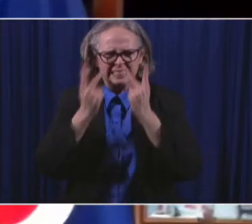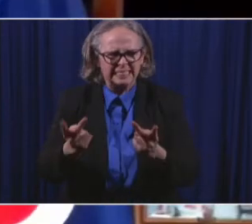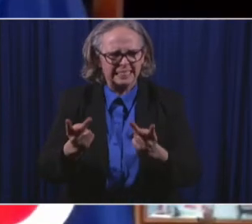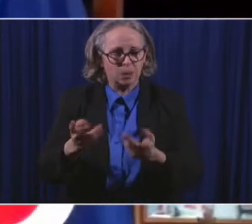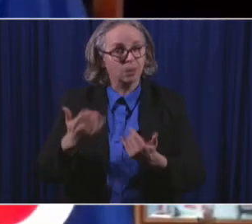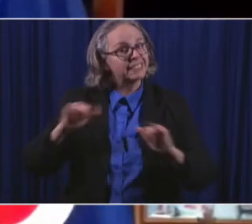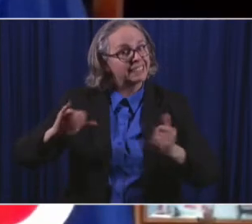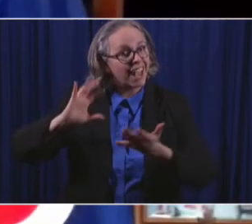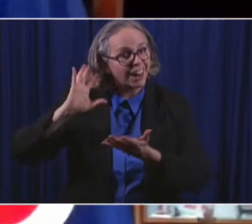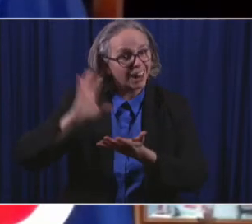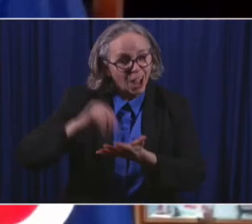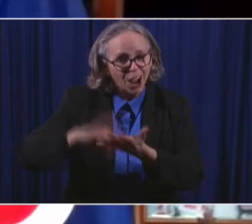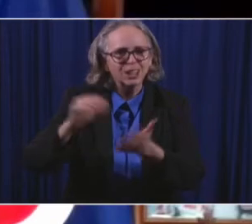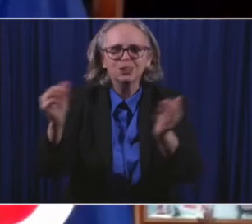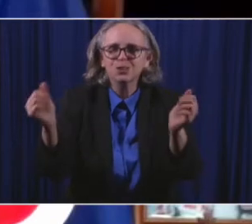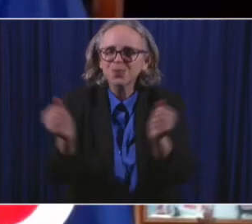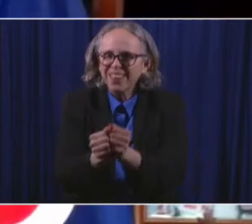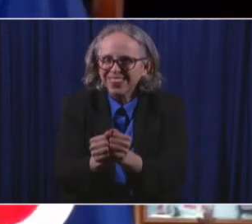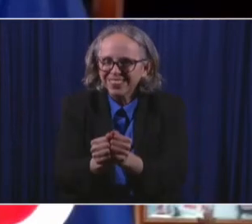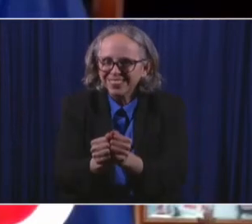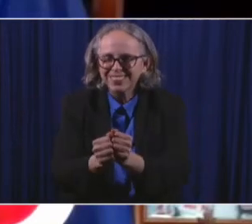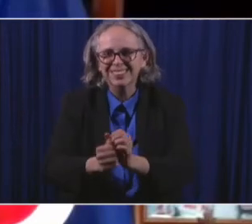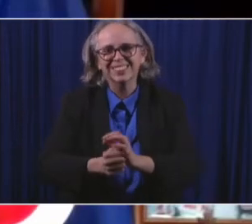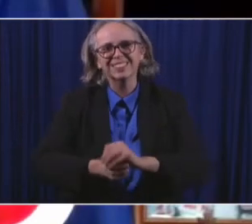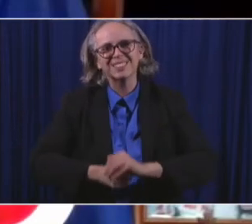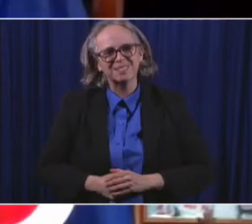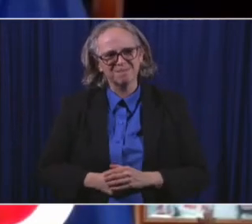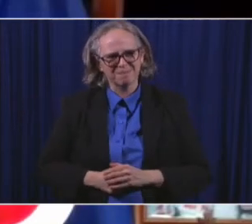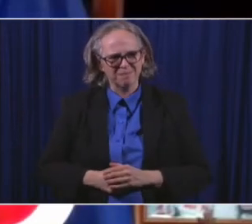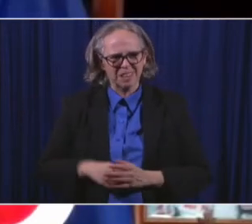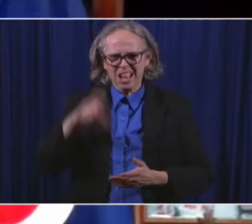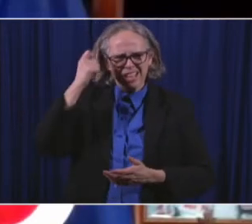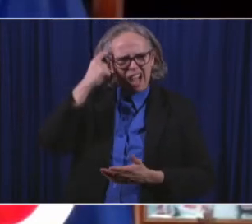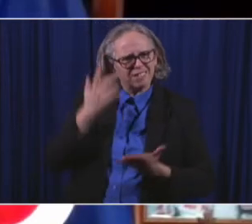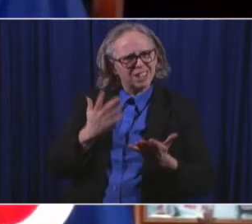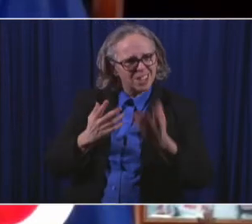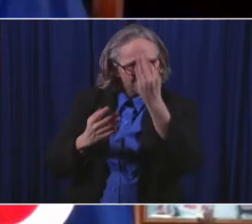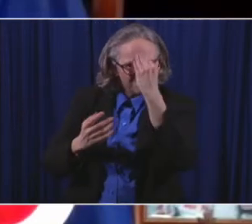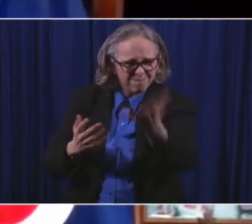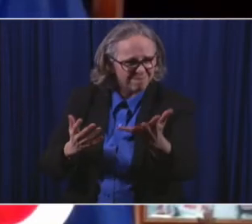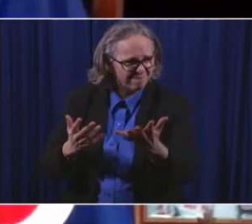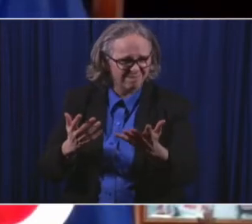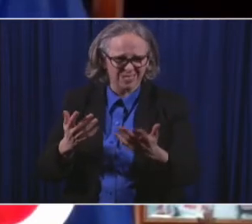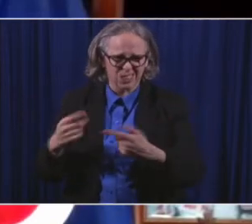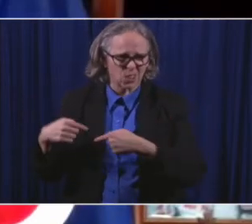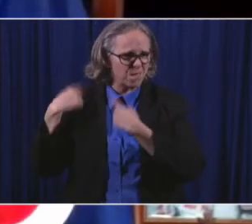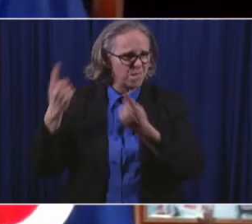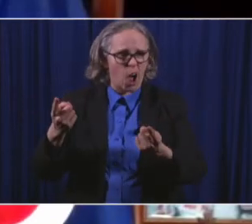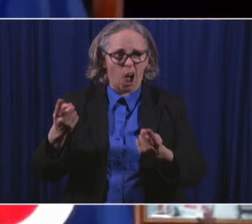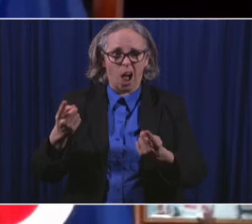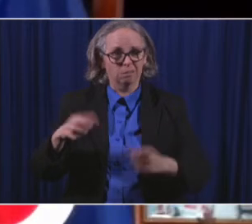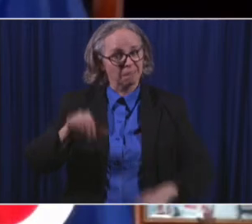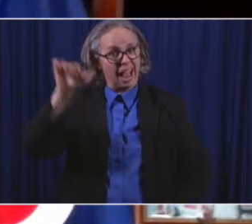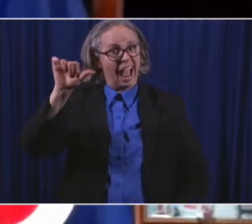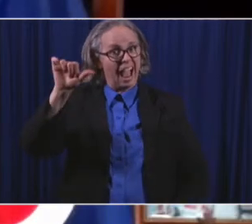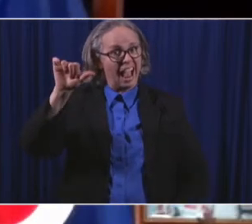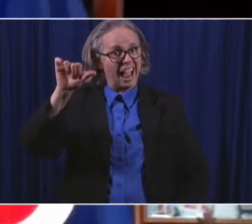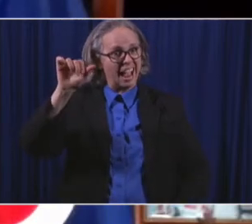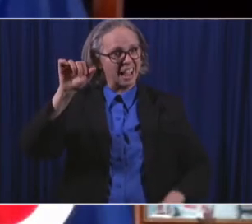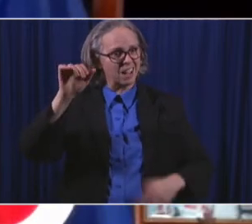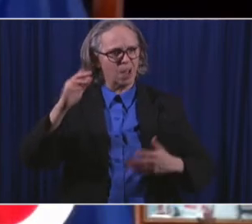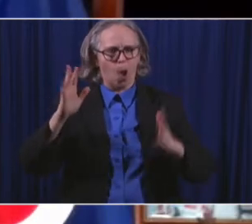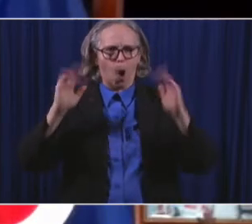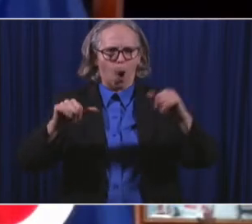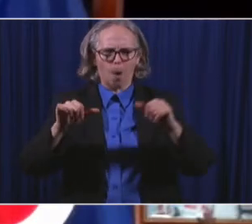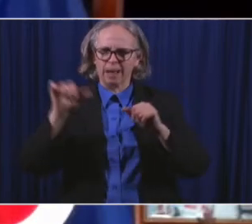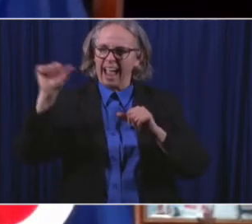of Ohio. Governor, we got an A grade for the work that we've done so far with this. I hope we'll get an A+, because we're